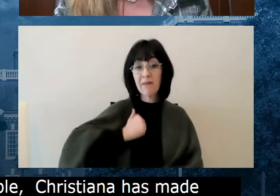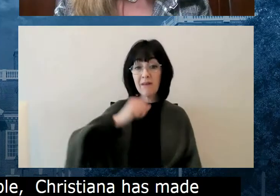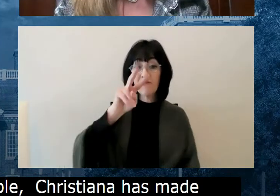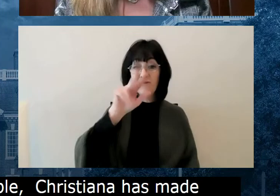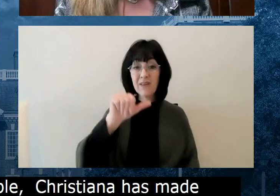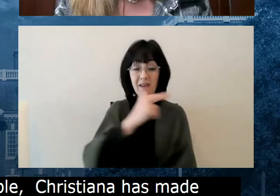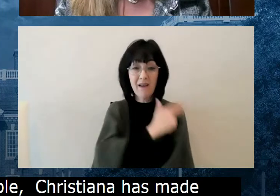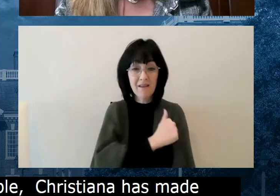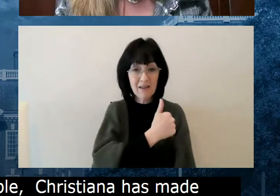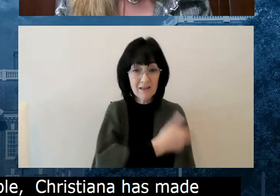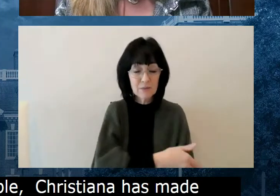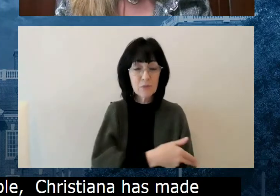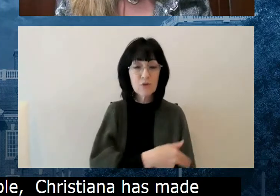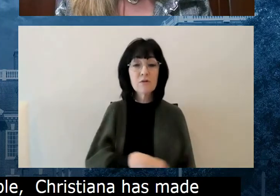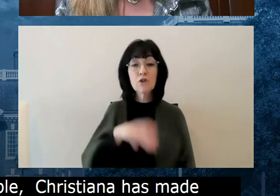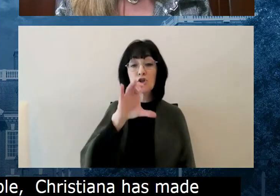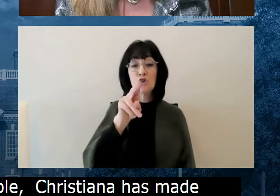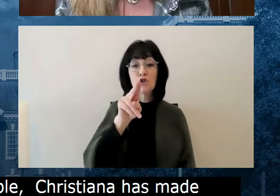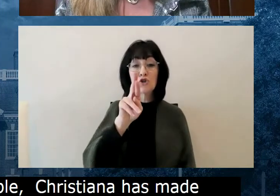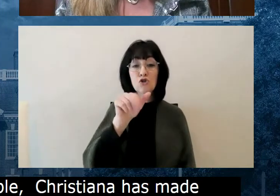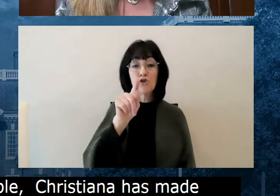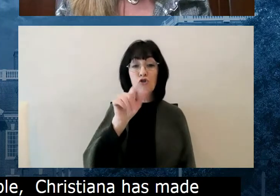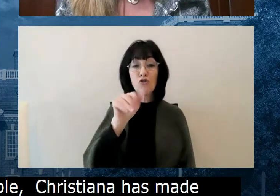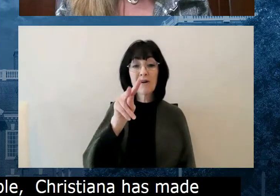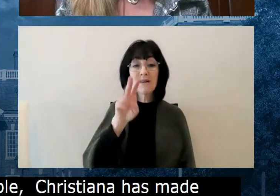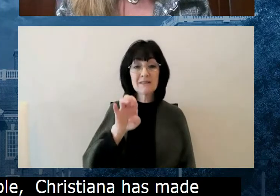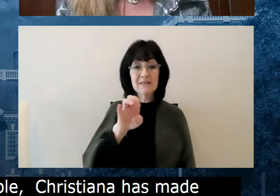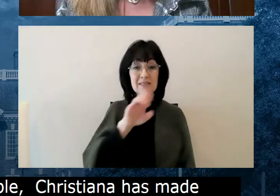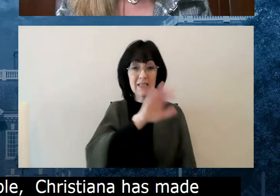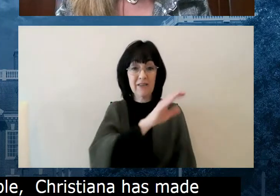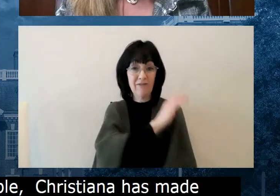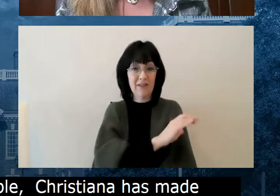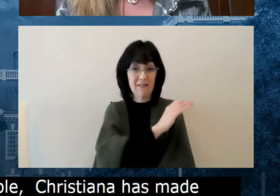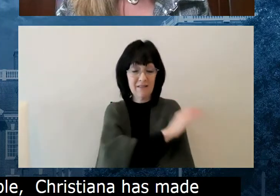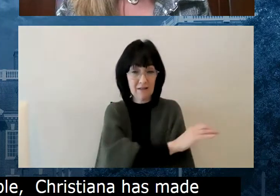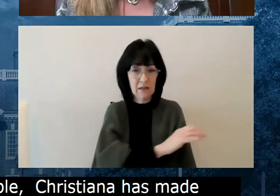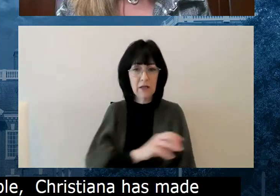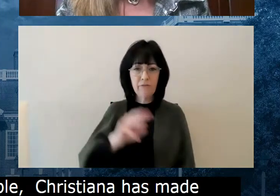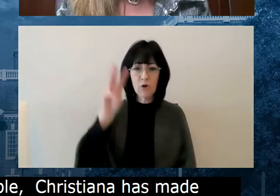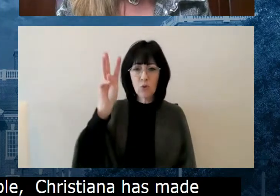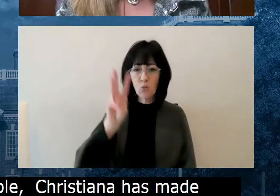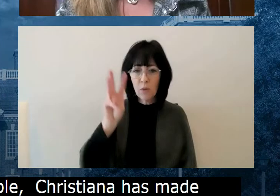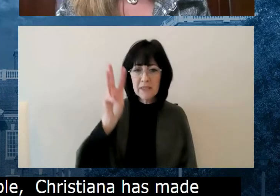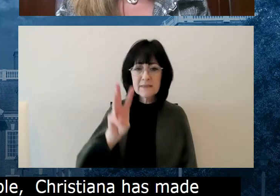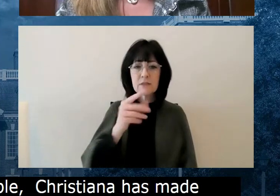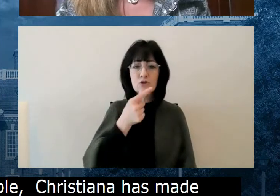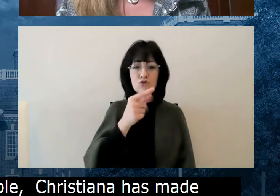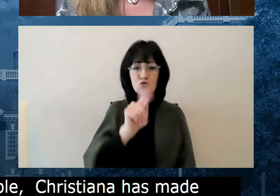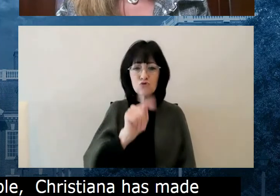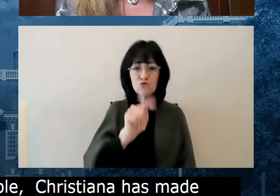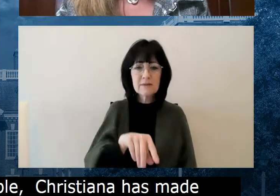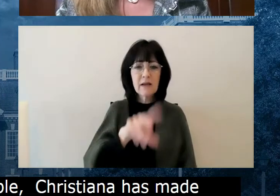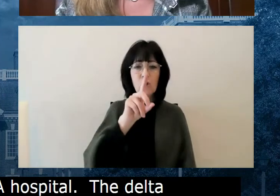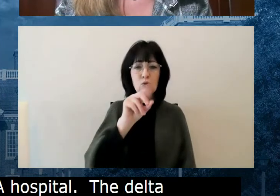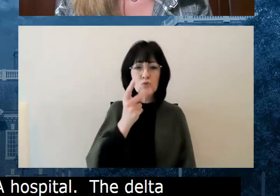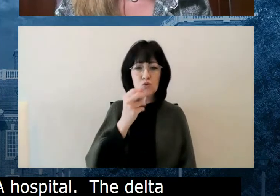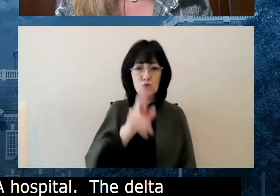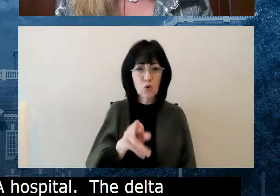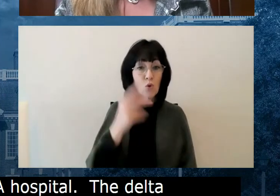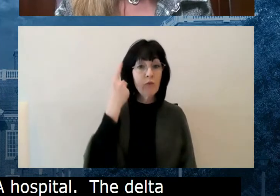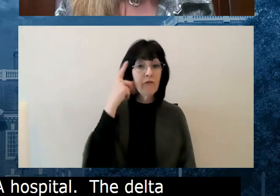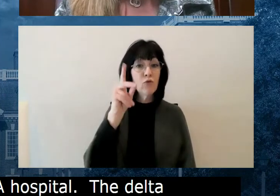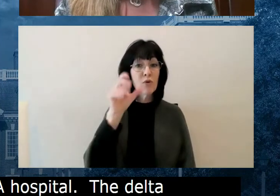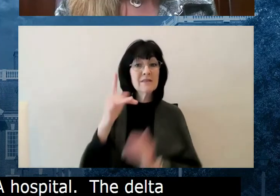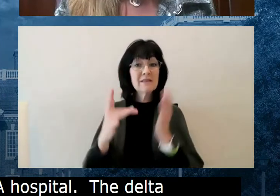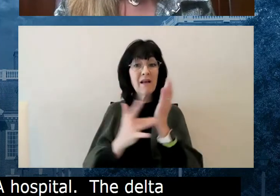Our curative vaccine clinics at the Deltec campuses in Wilmington, Georgetown, and Dover are now listed on that page as well